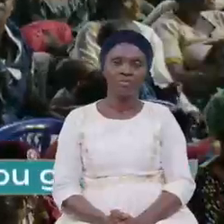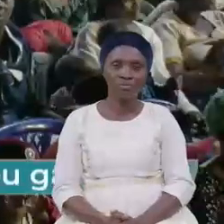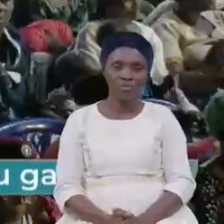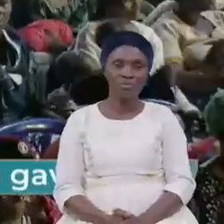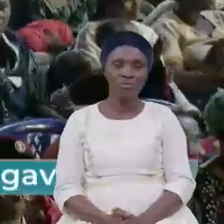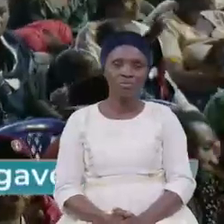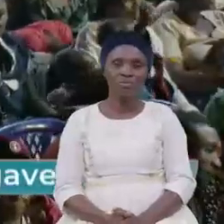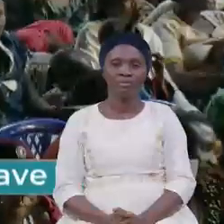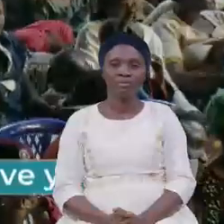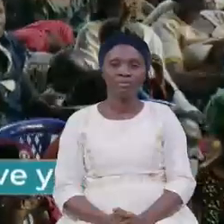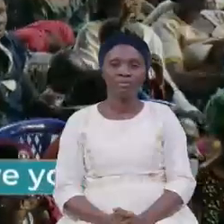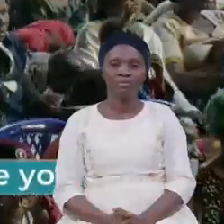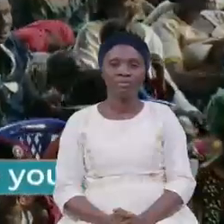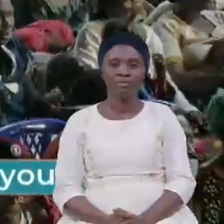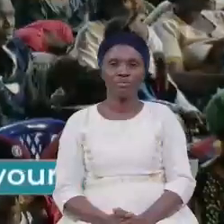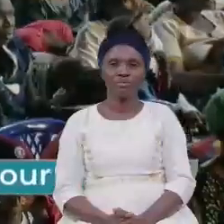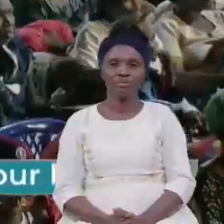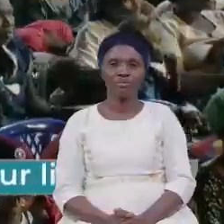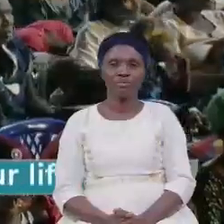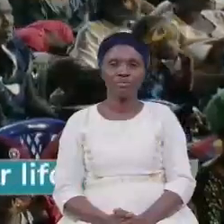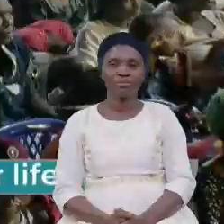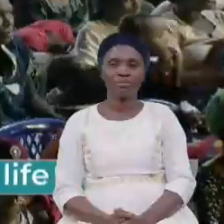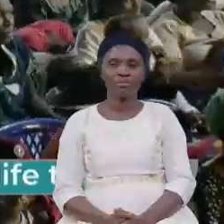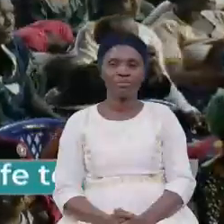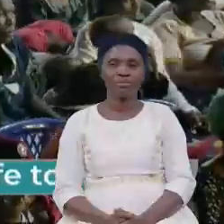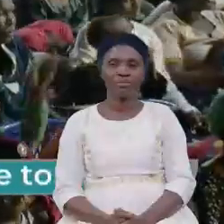Don't stay one place.